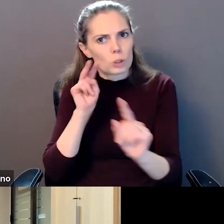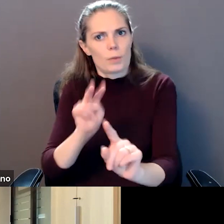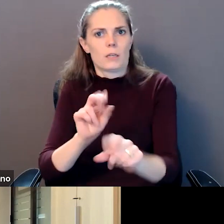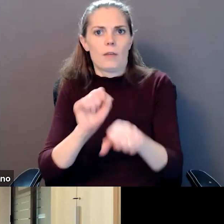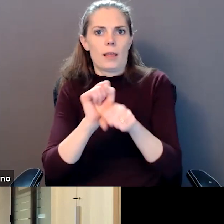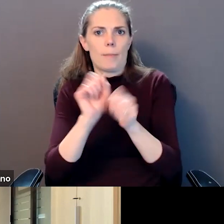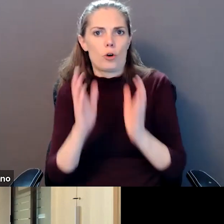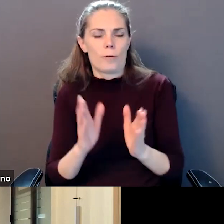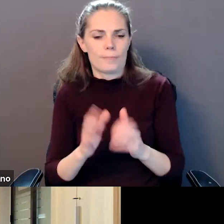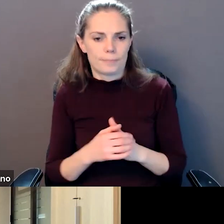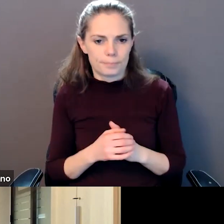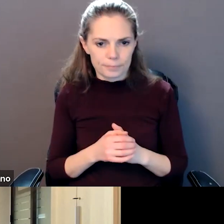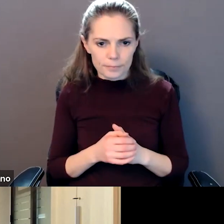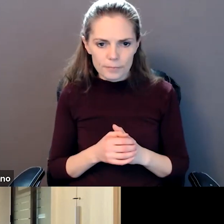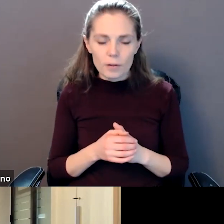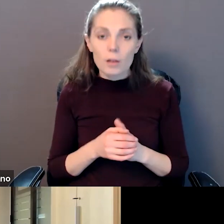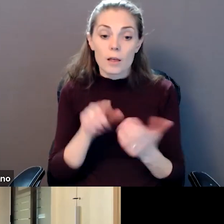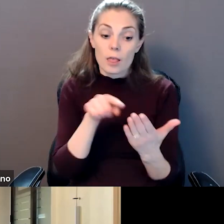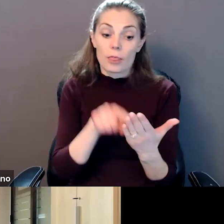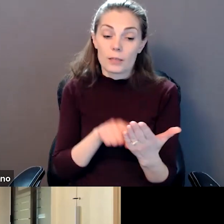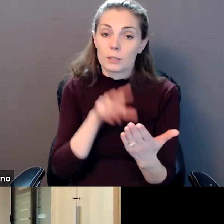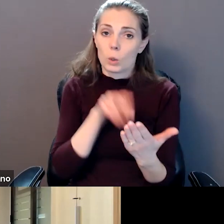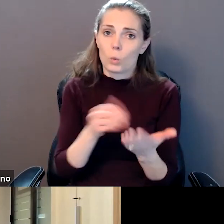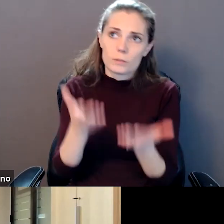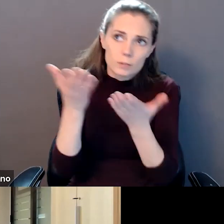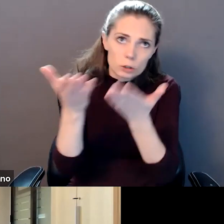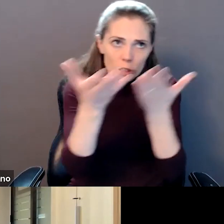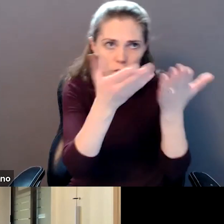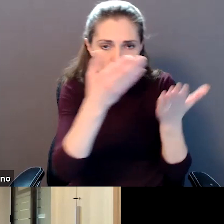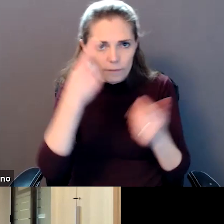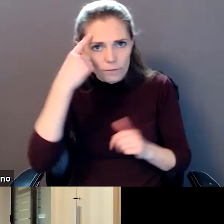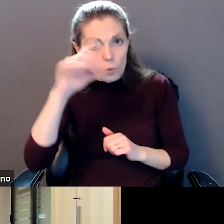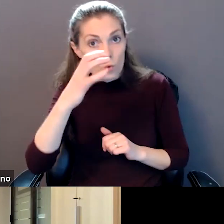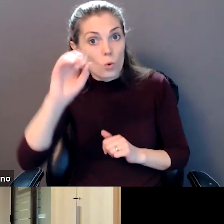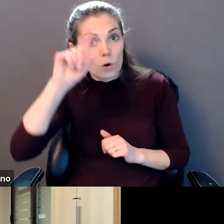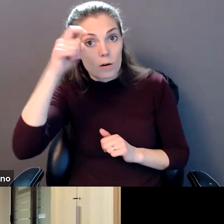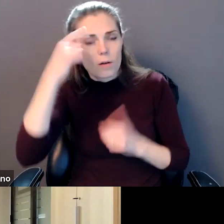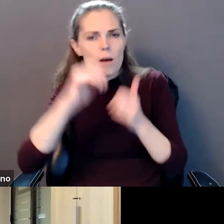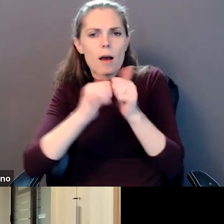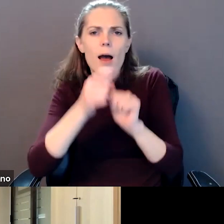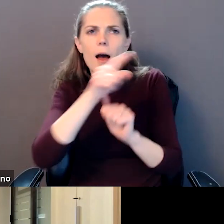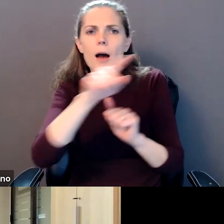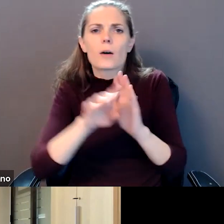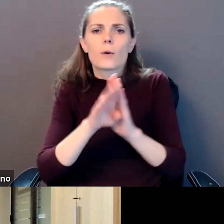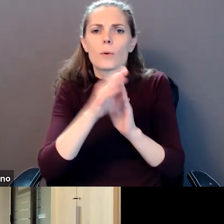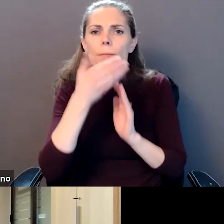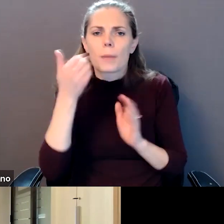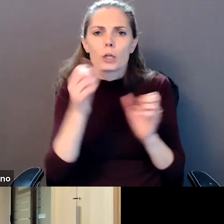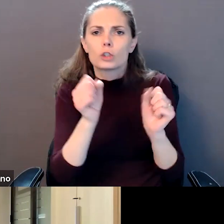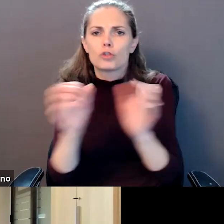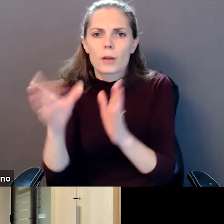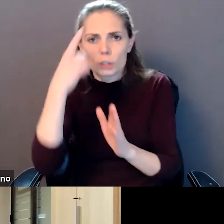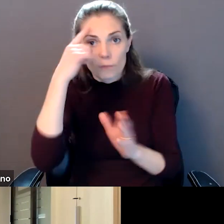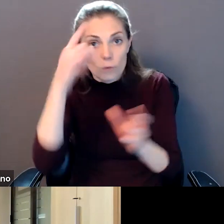included suggestions on how employers could develop better strategies for hiring and for retention, and also the advancement of equity-seeking groups in